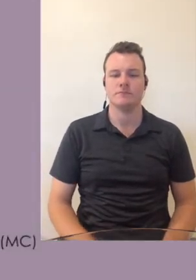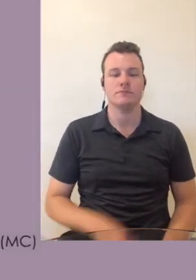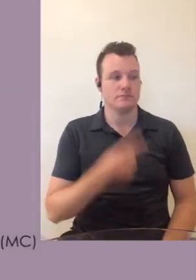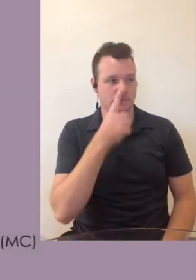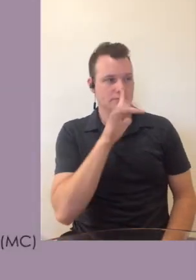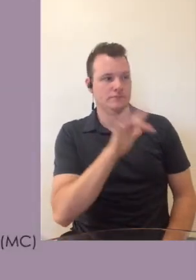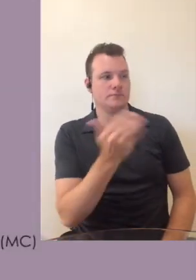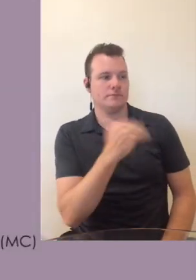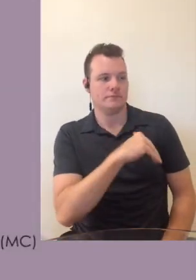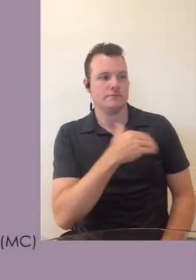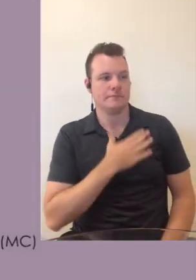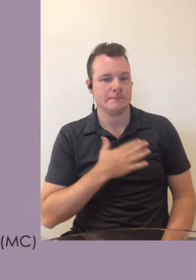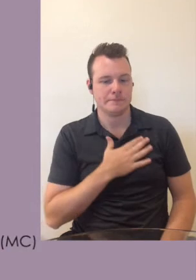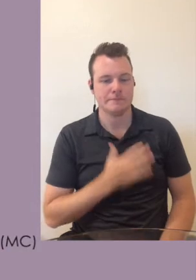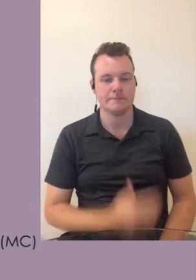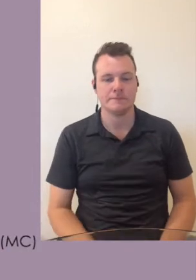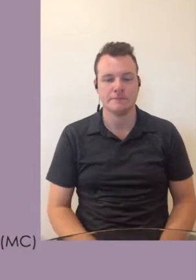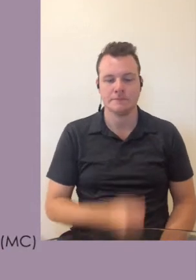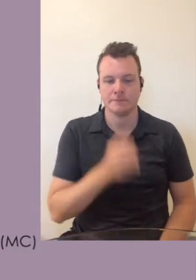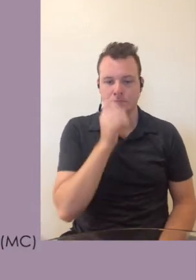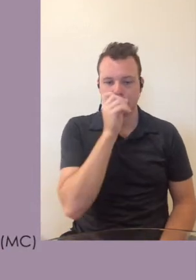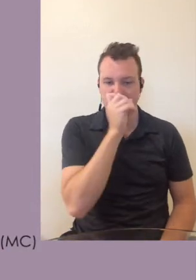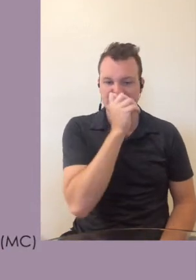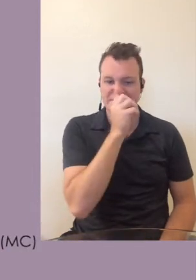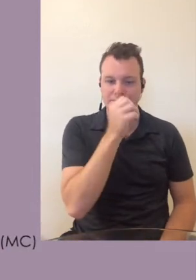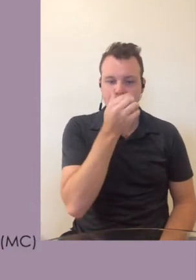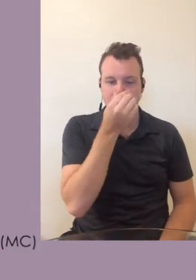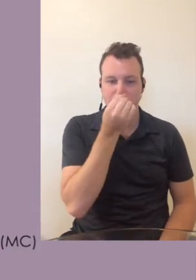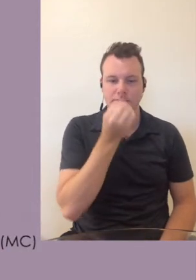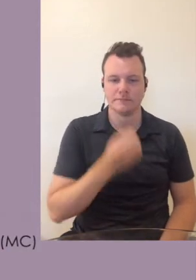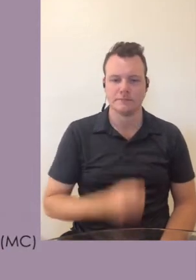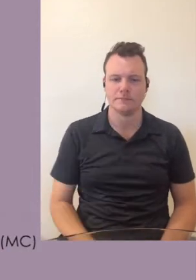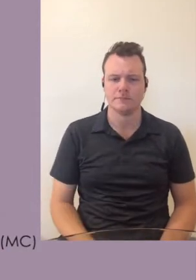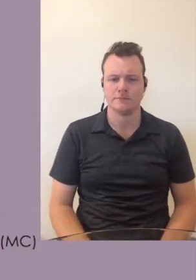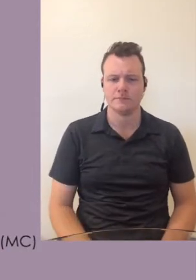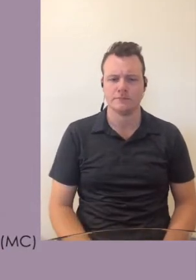Okay, Steph, if you'll push it one more time, please.